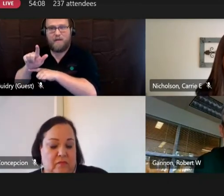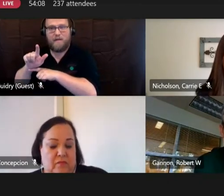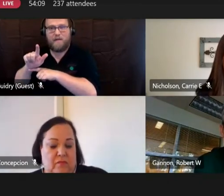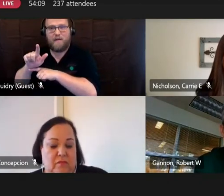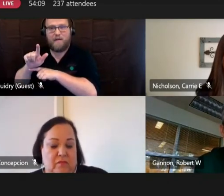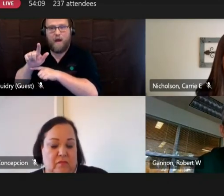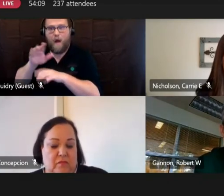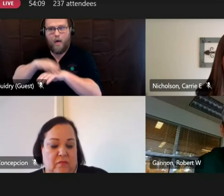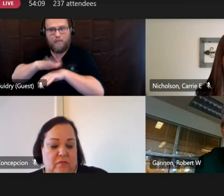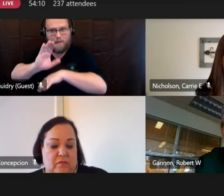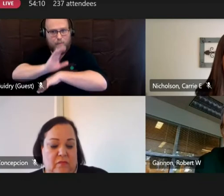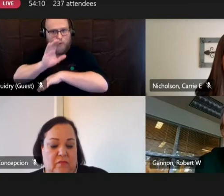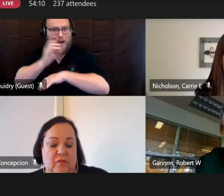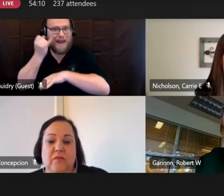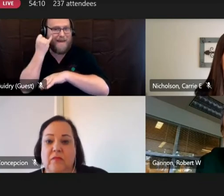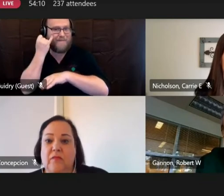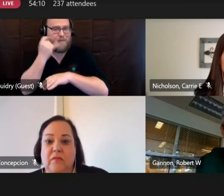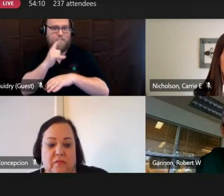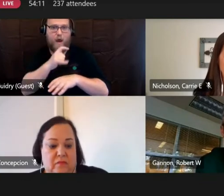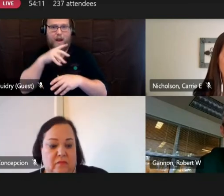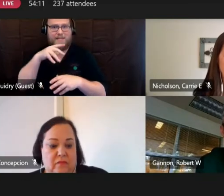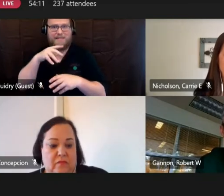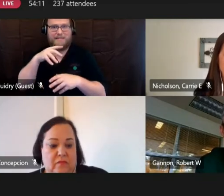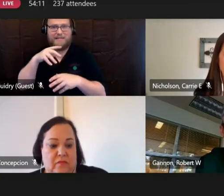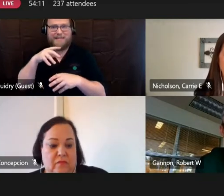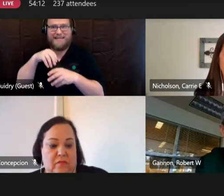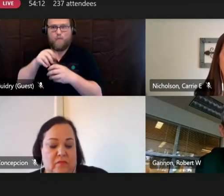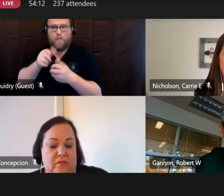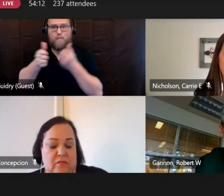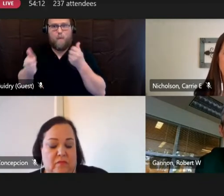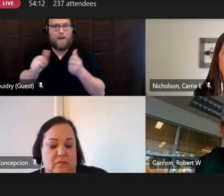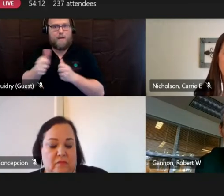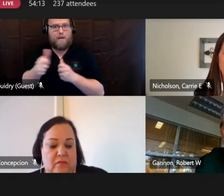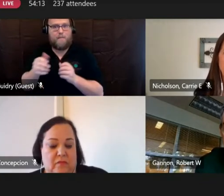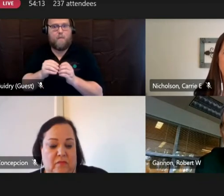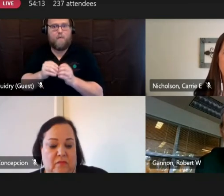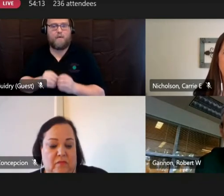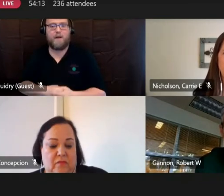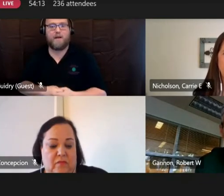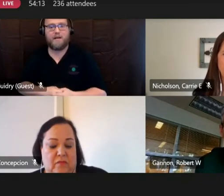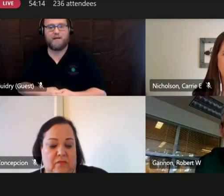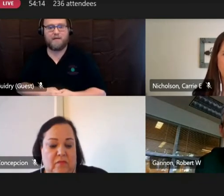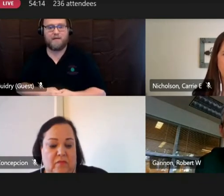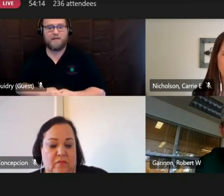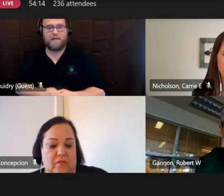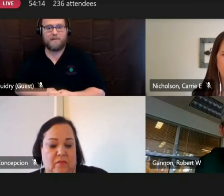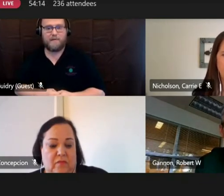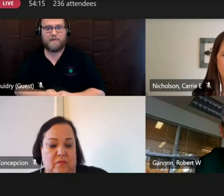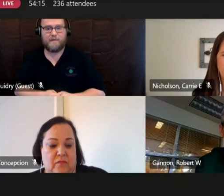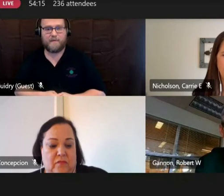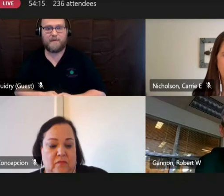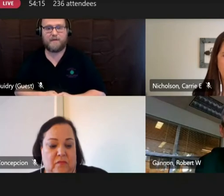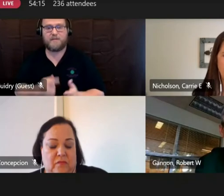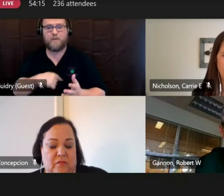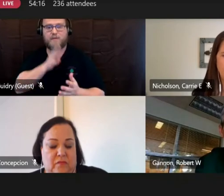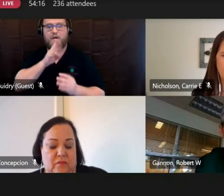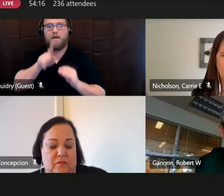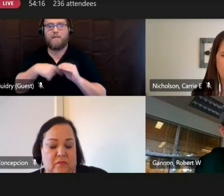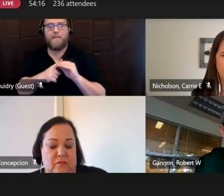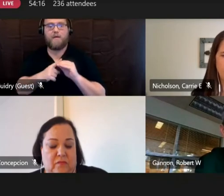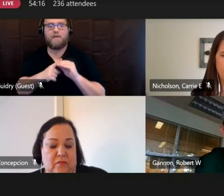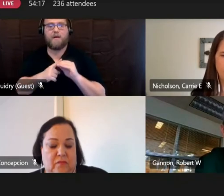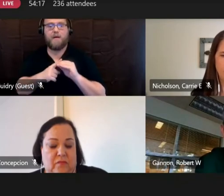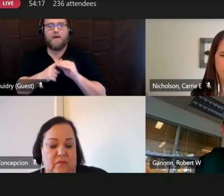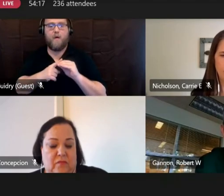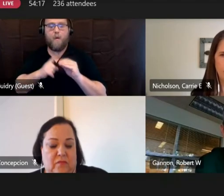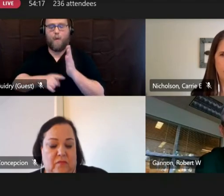Dr. Scarlett and Dr. Pedroza to help talk about what the future of electronic learning looks like with laptops and other devices.